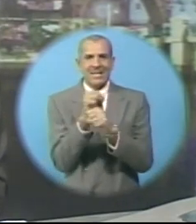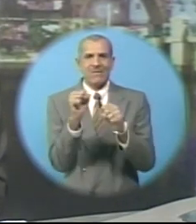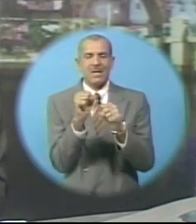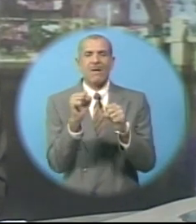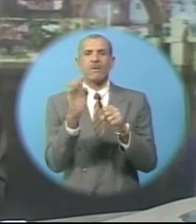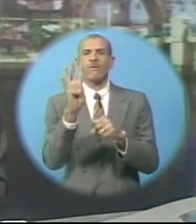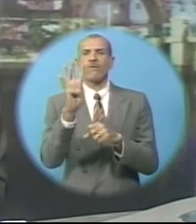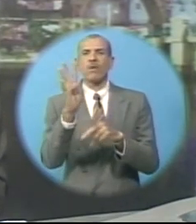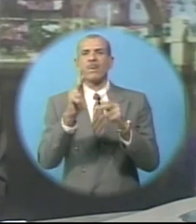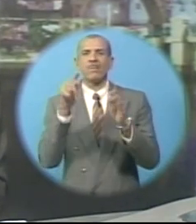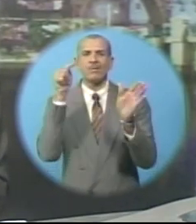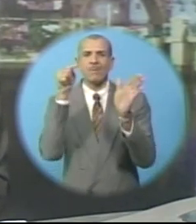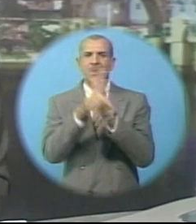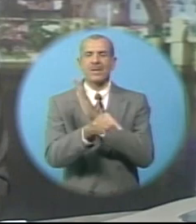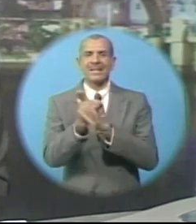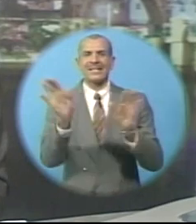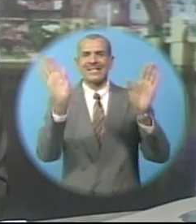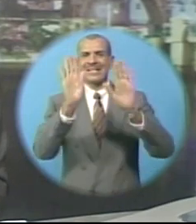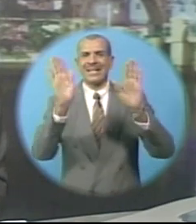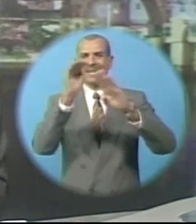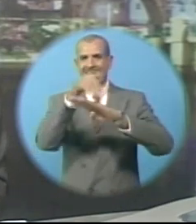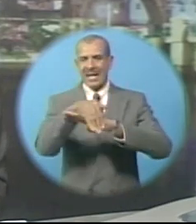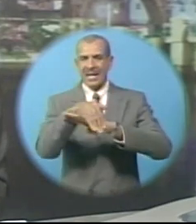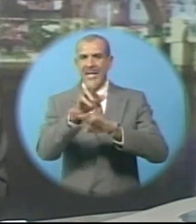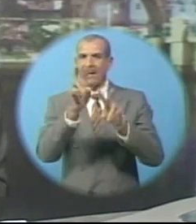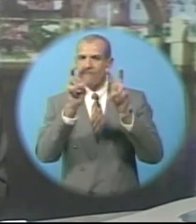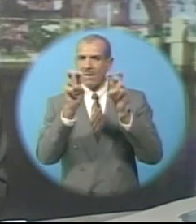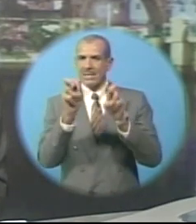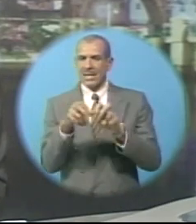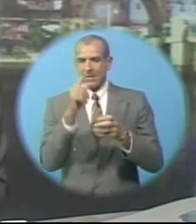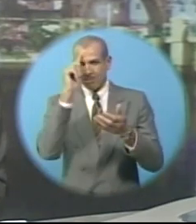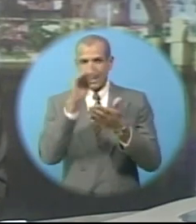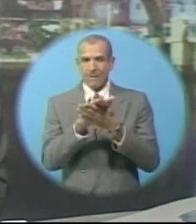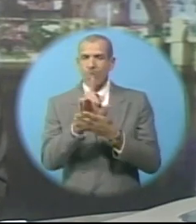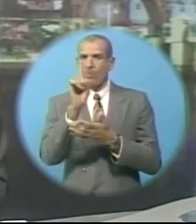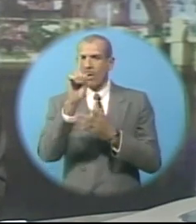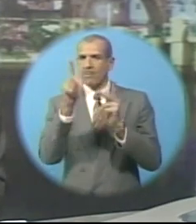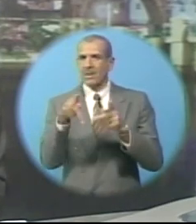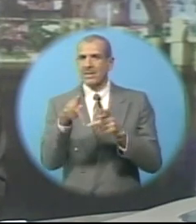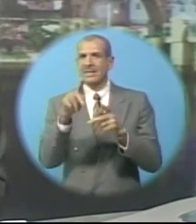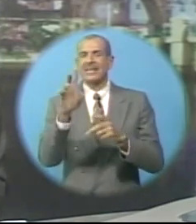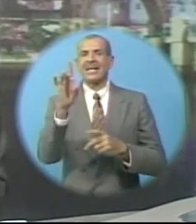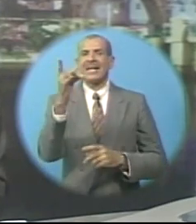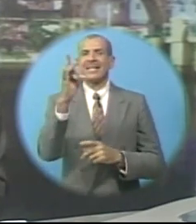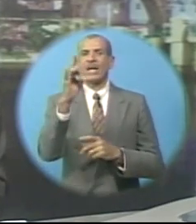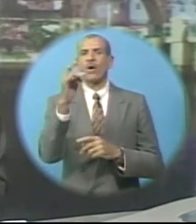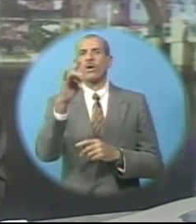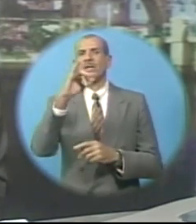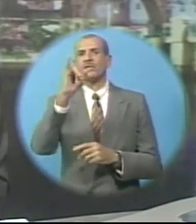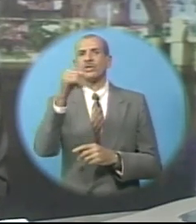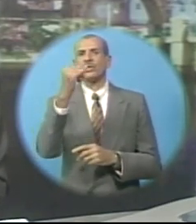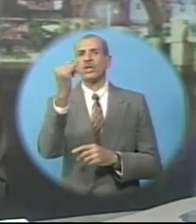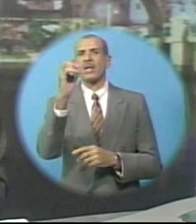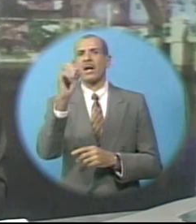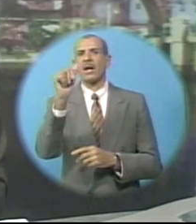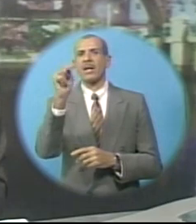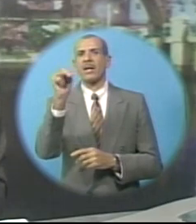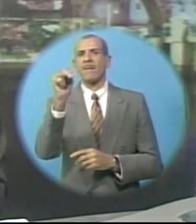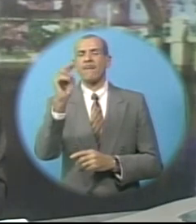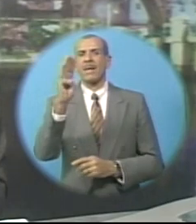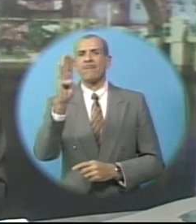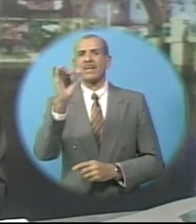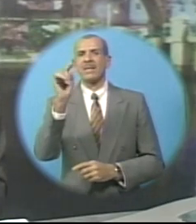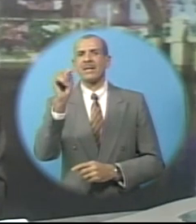were murdered on Sunday night. Investigators believe that a single suspect, 18-year-old Jorani Baptiste, who is said to have